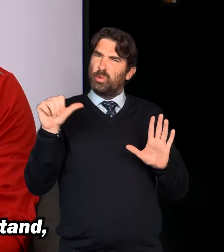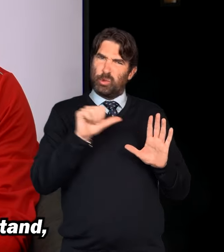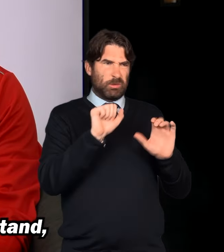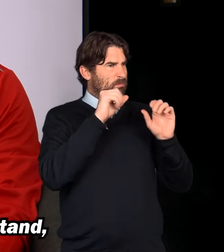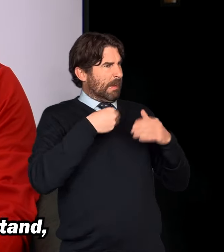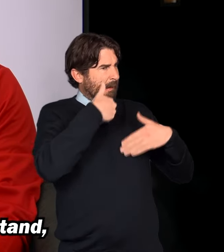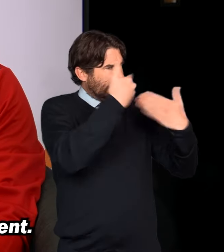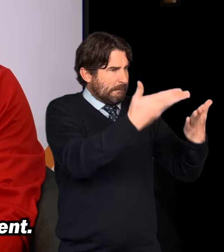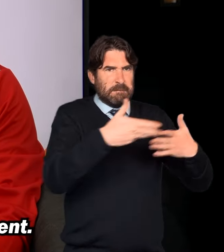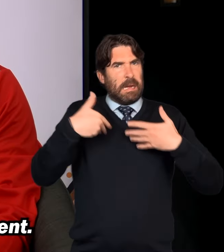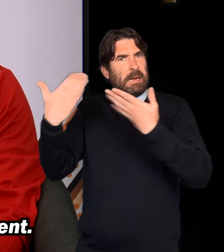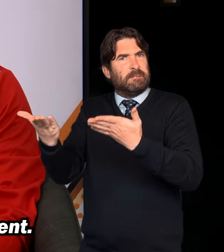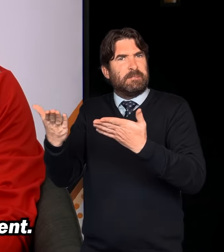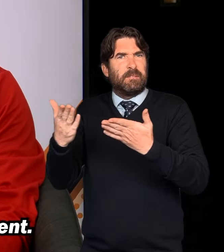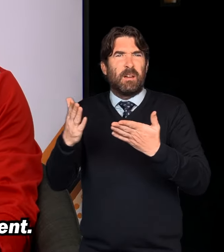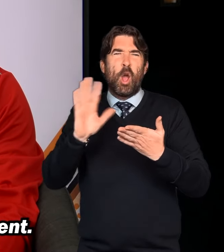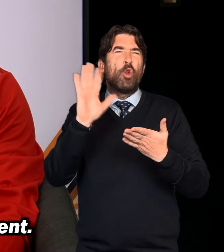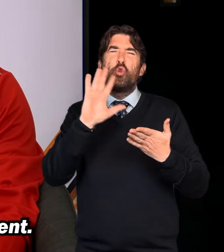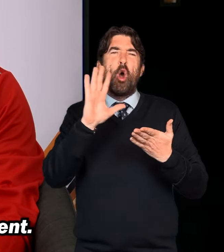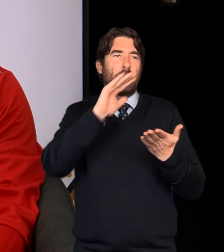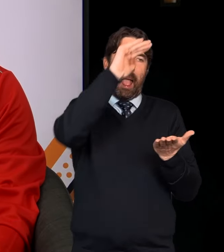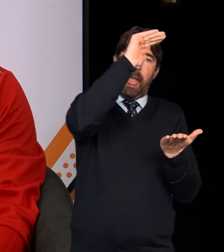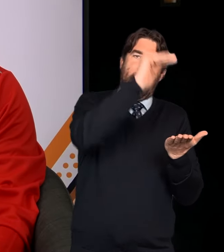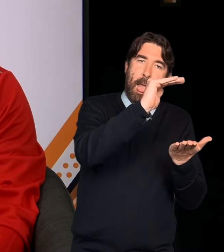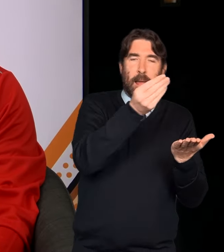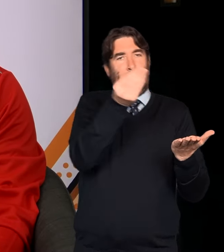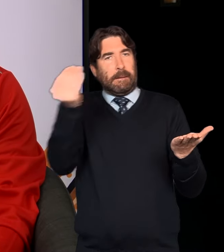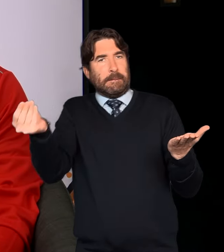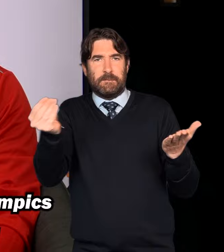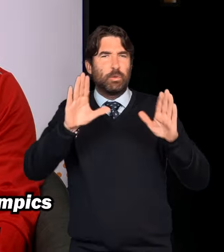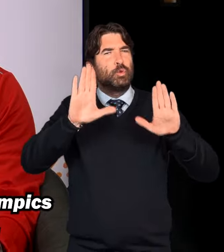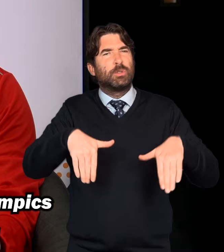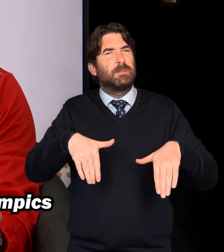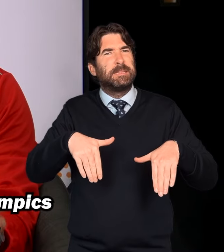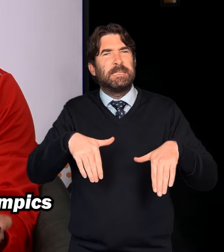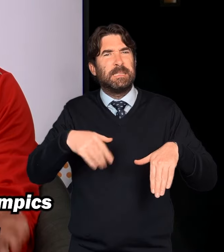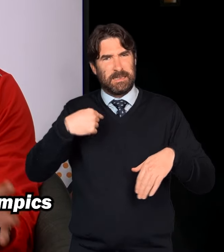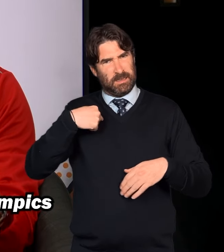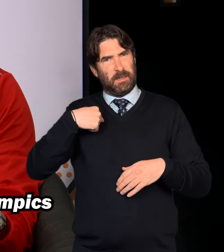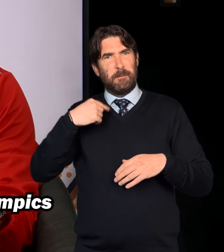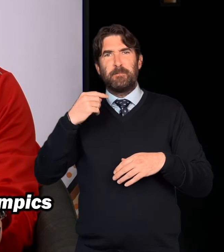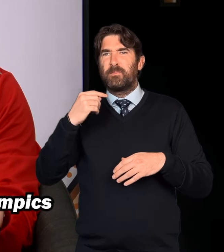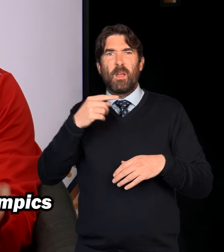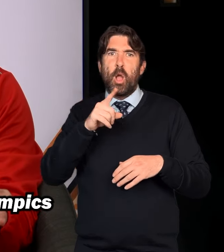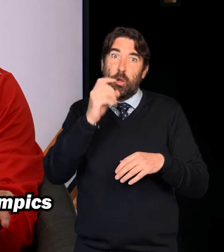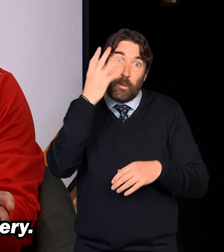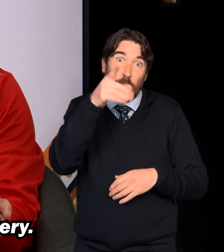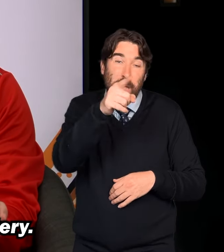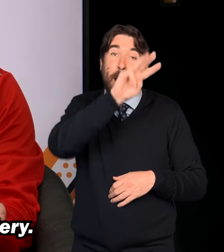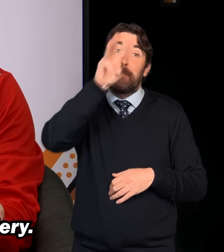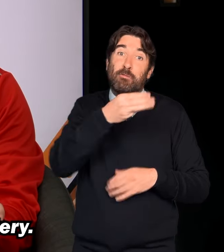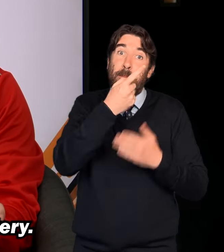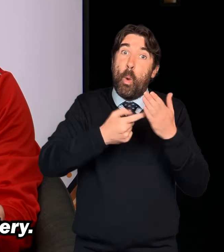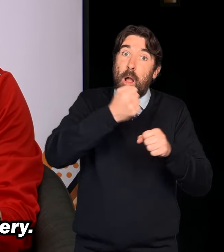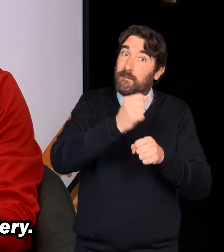a little separate strand, I suppose, but it comes from the government. But also, it's not just, that's not where the Paralympic and Olympics get their money from. It's